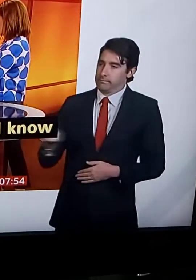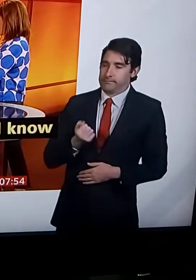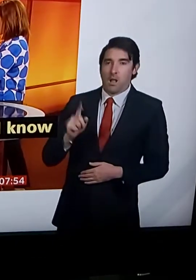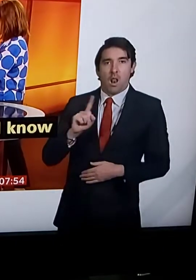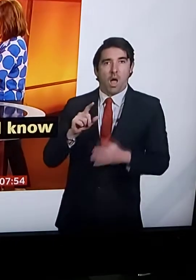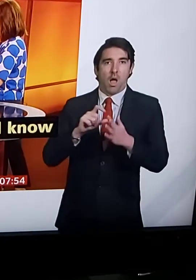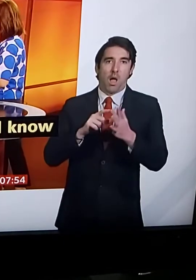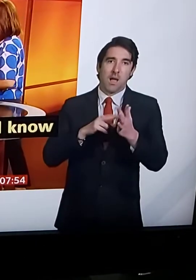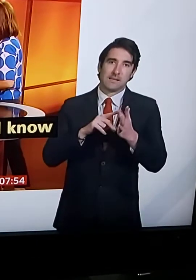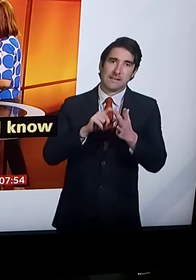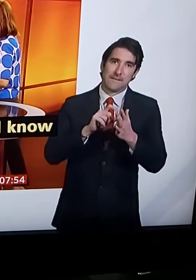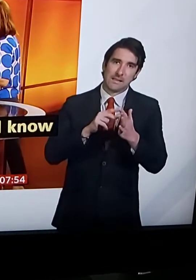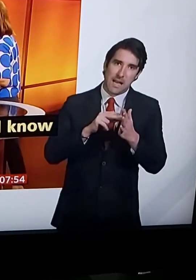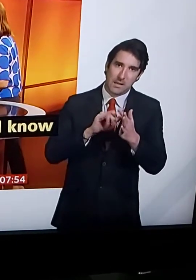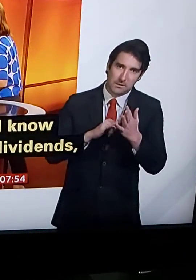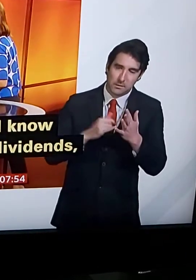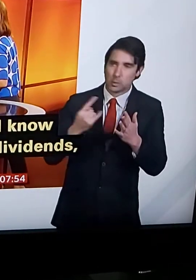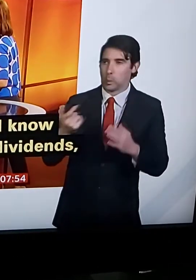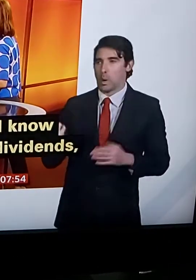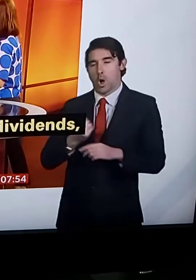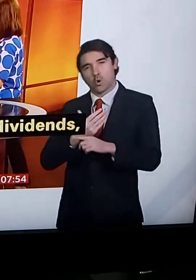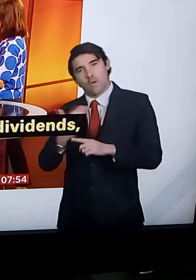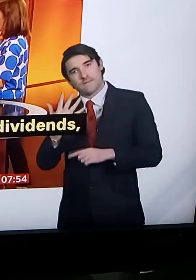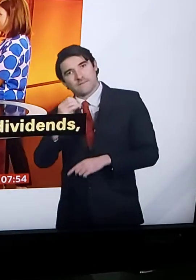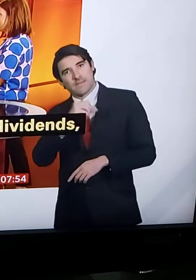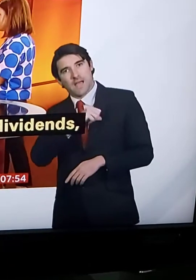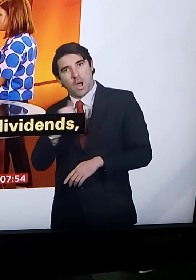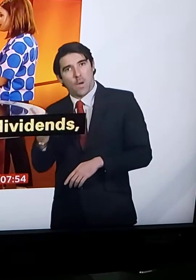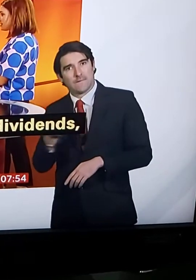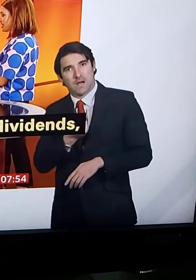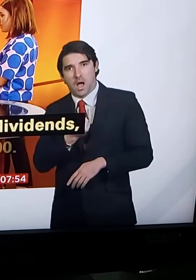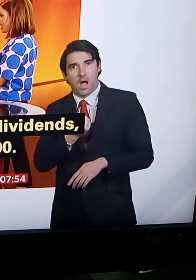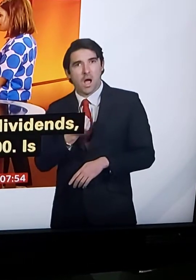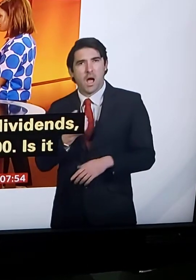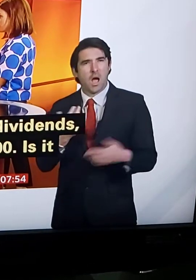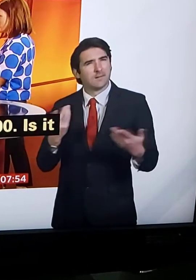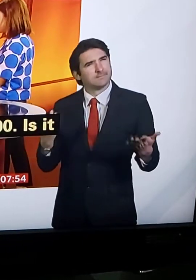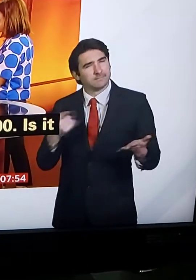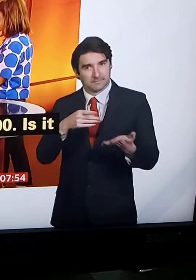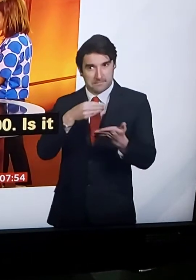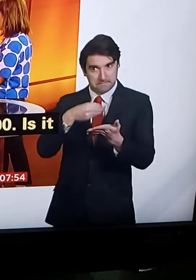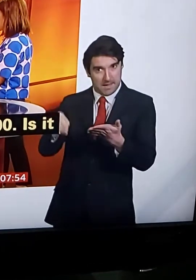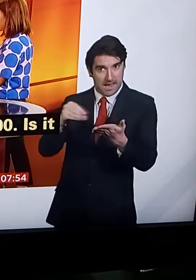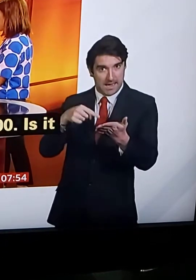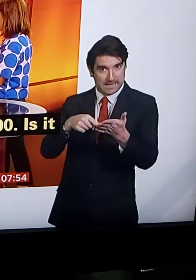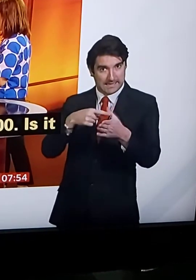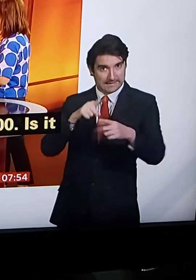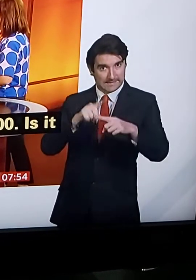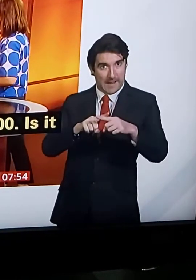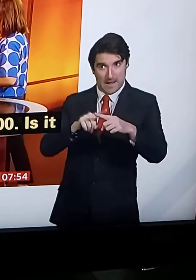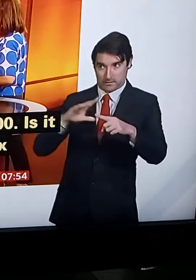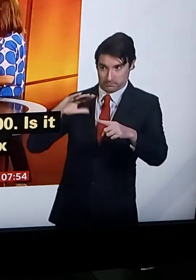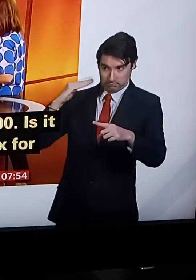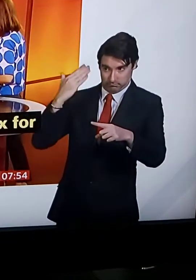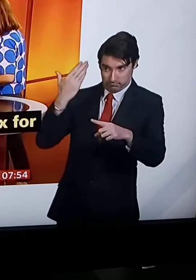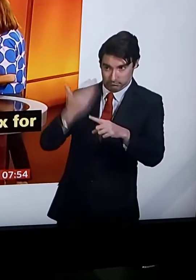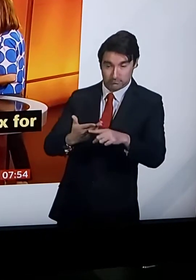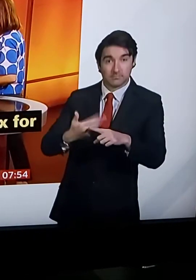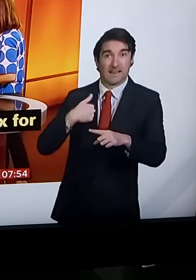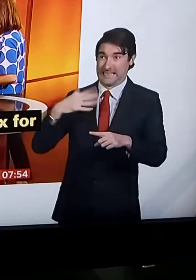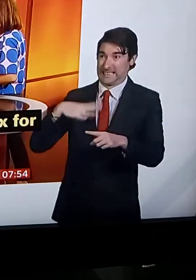earn over £50,000. Is it fair that when they've paid tax for many years, they feel like they're left out now at a time when